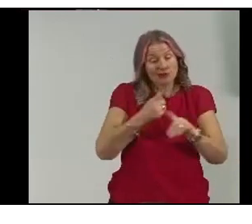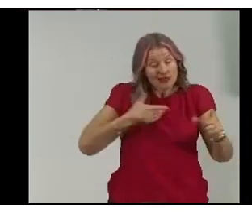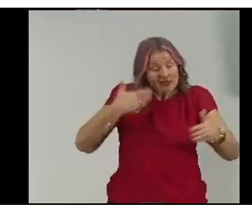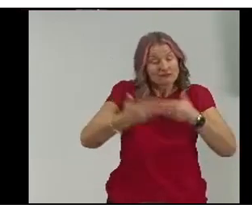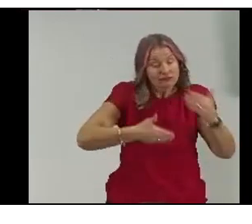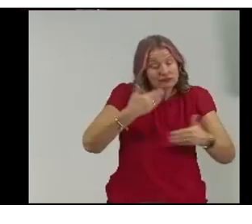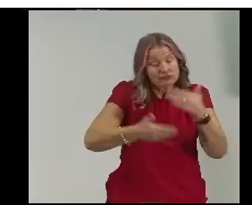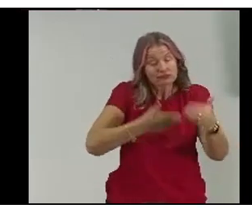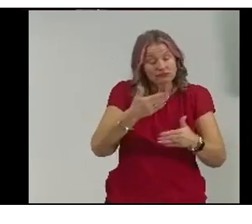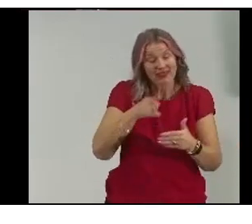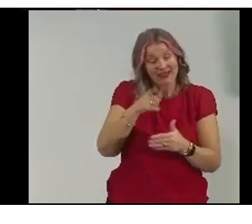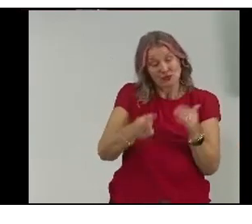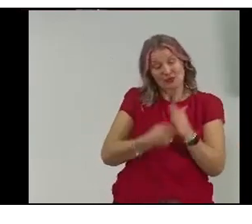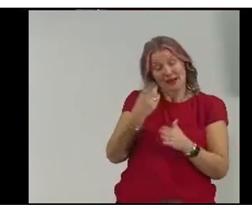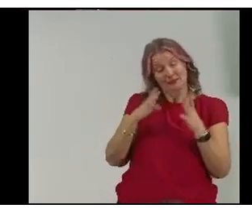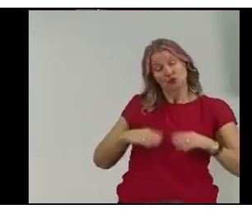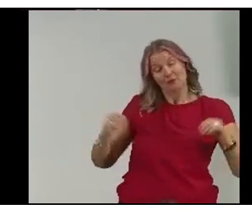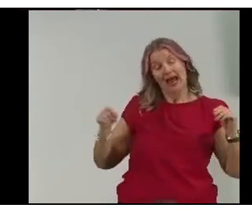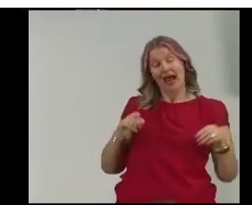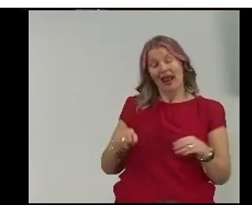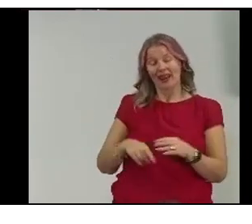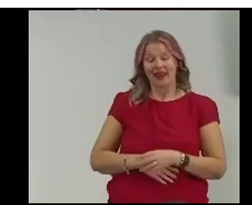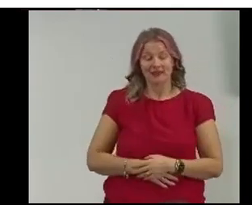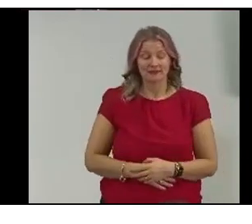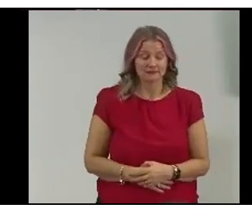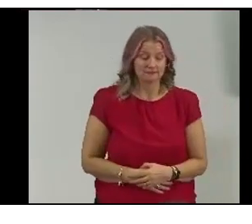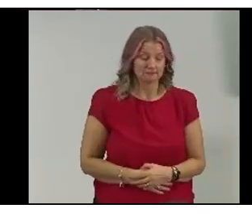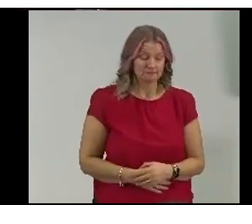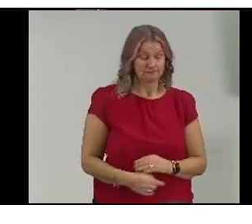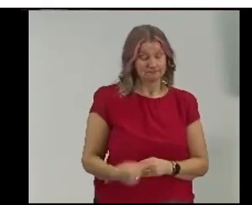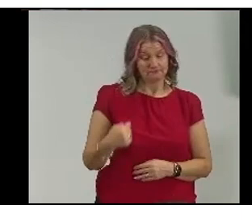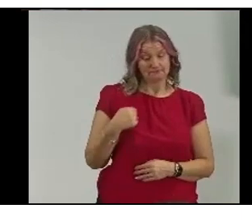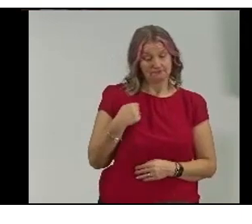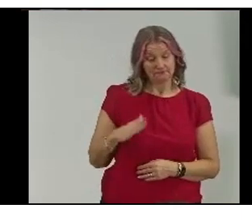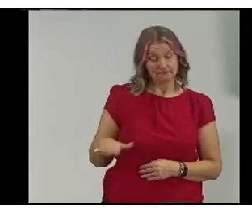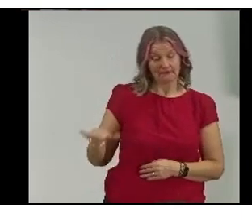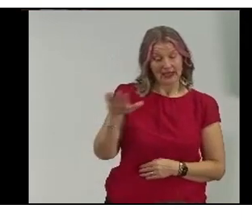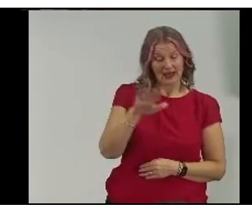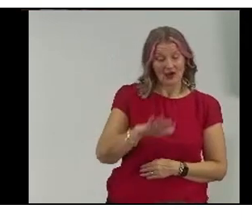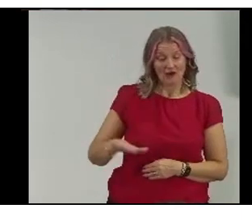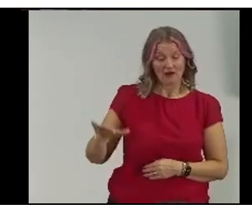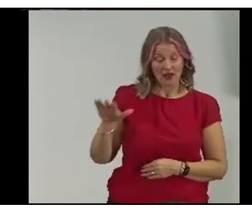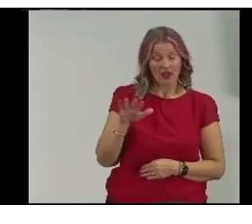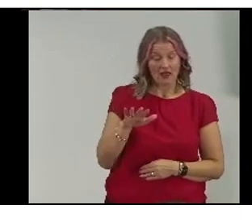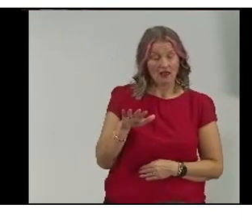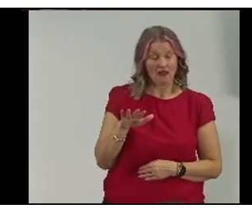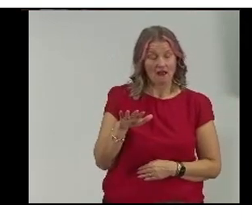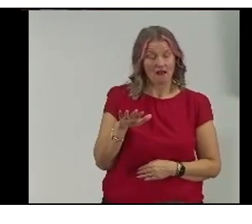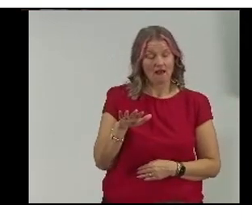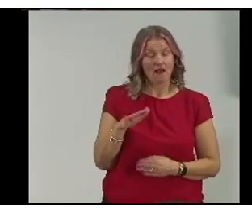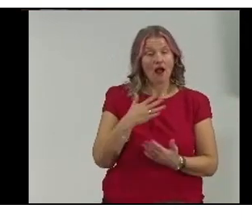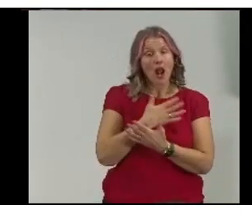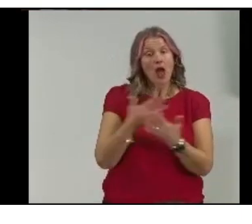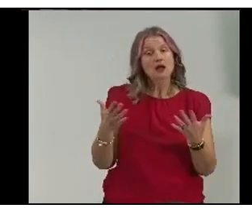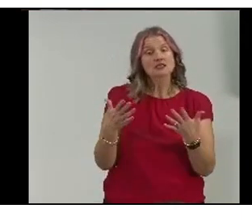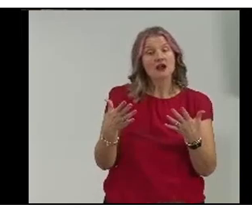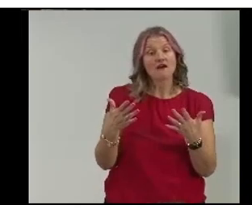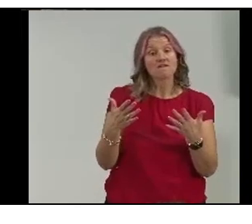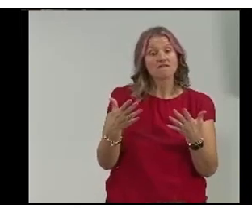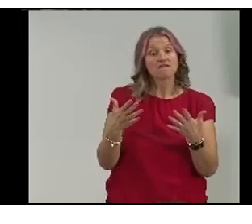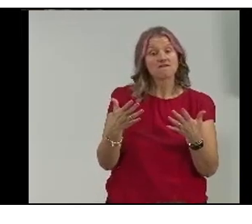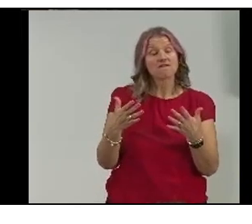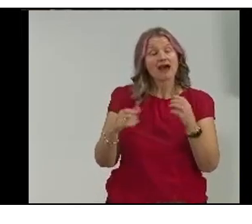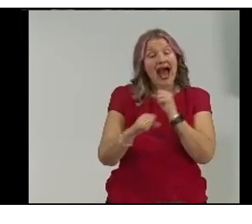now in Japan. Yeah. In our case, the beauty of it is that there's a lot of commercials,